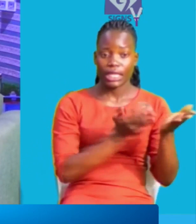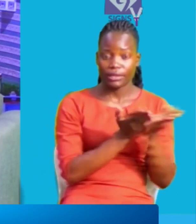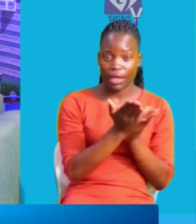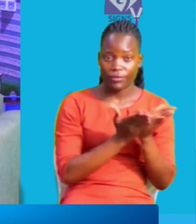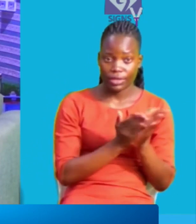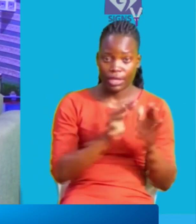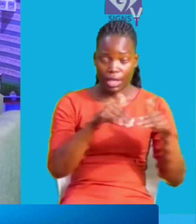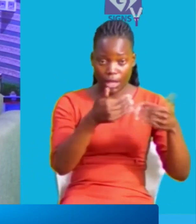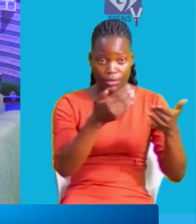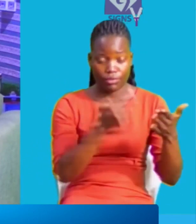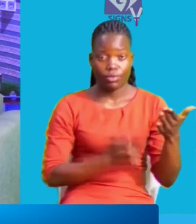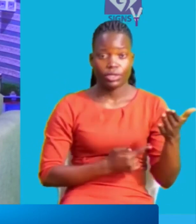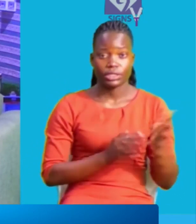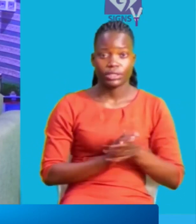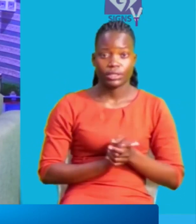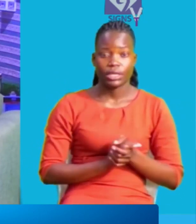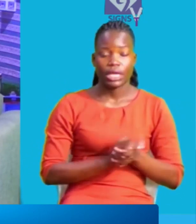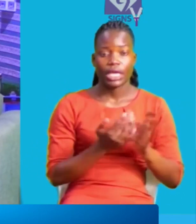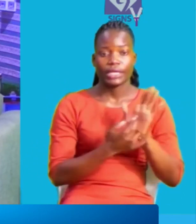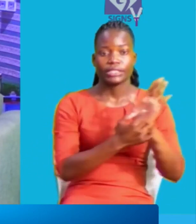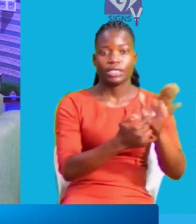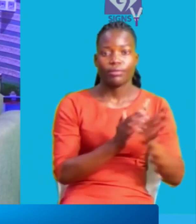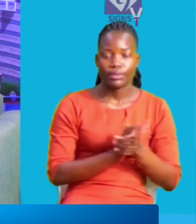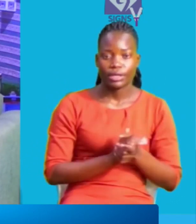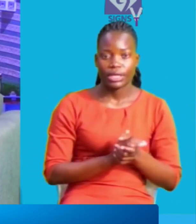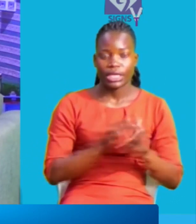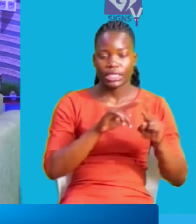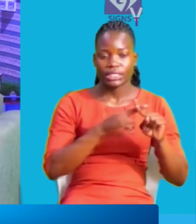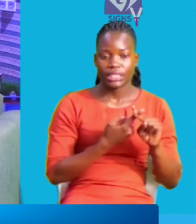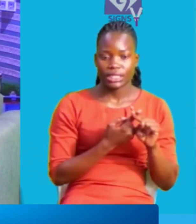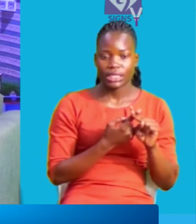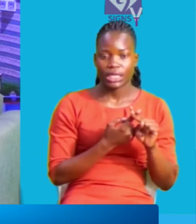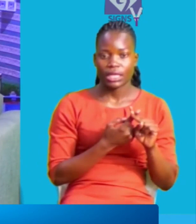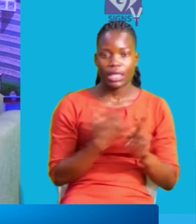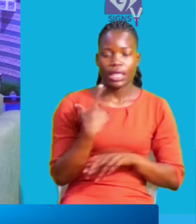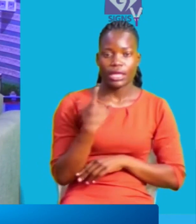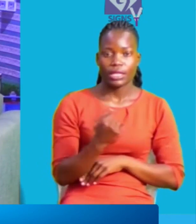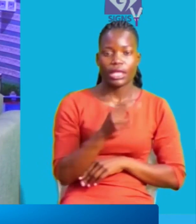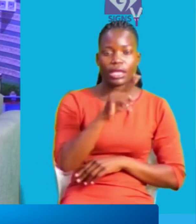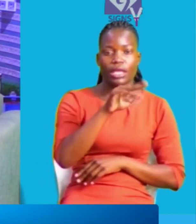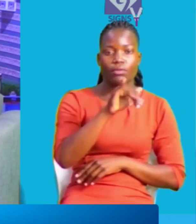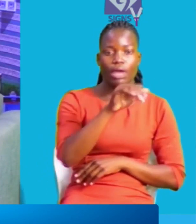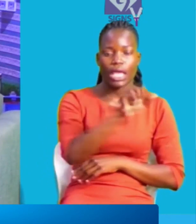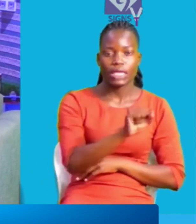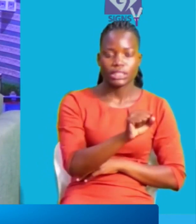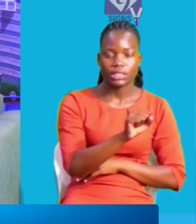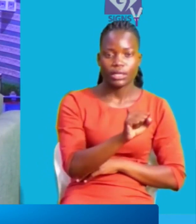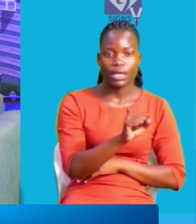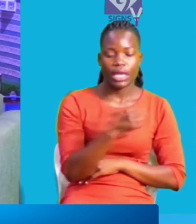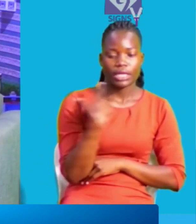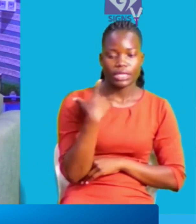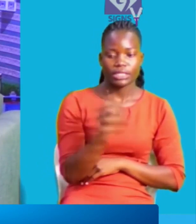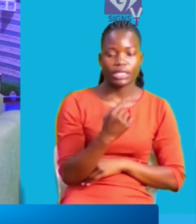Well, in the service, yes. I may give you just an example. It has just started within the NYS.